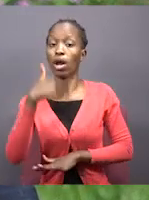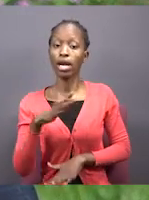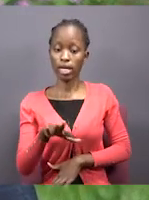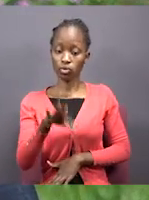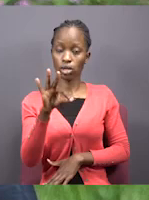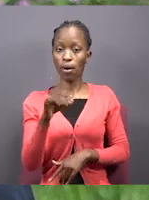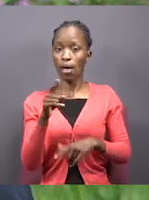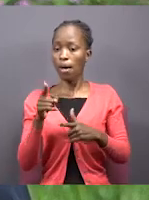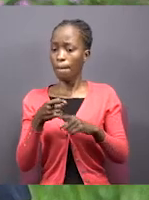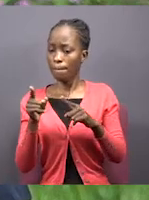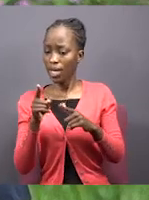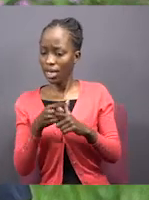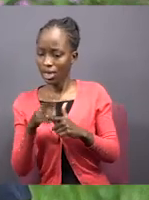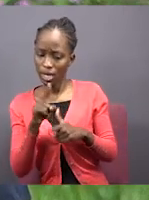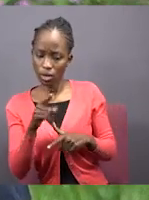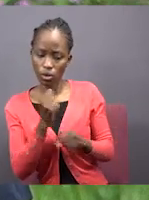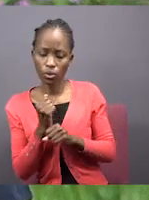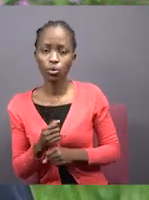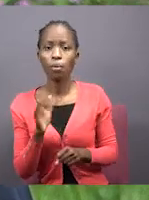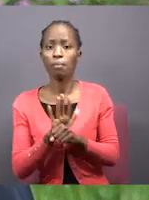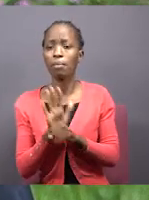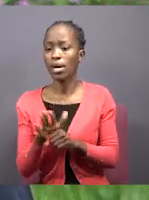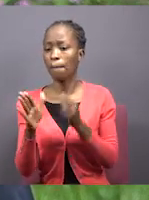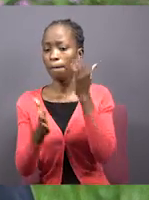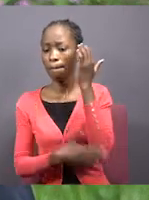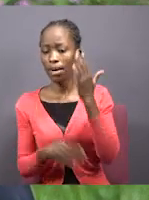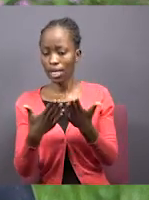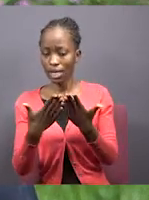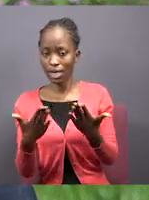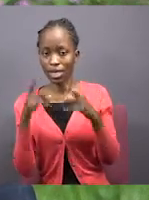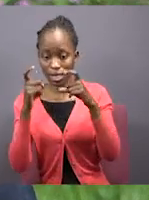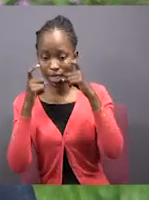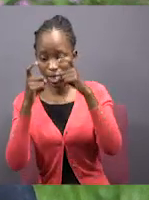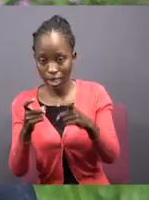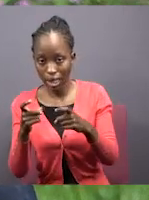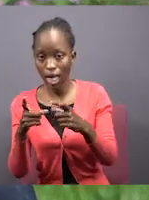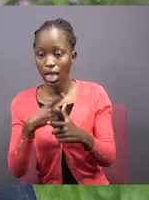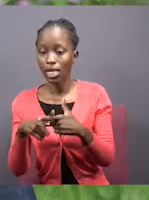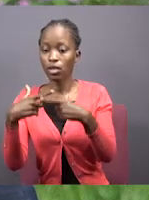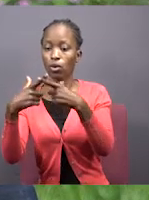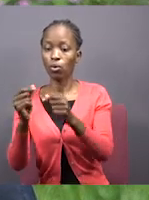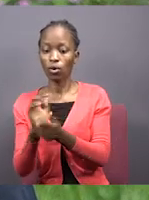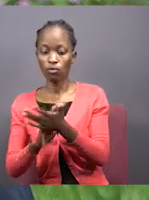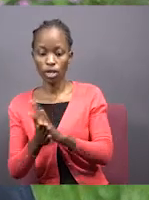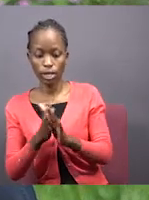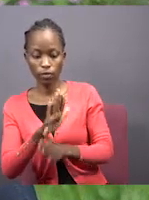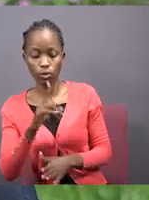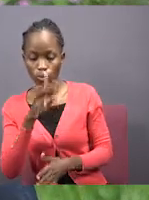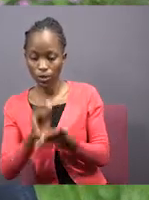they would do so many bad things and God will bring them back again so that they can belong to